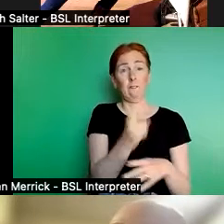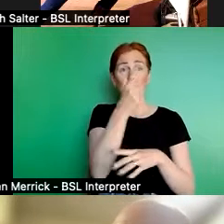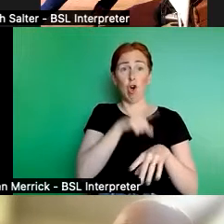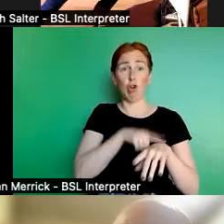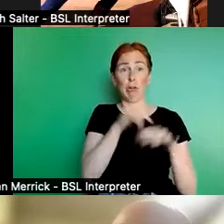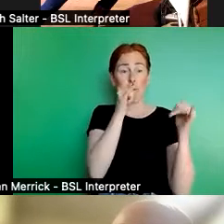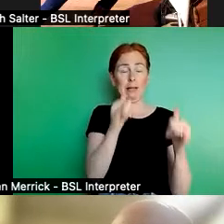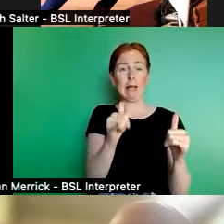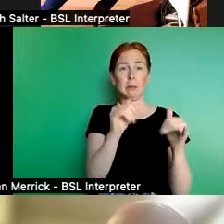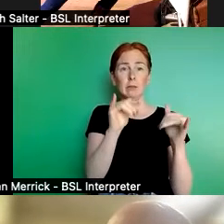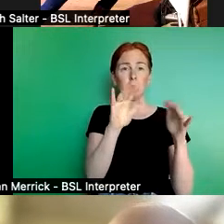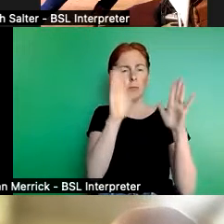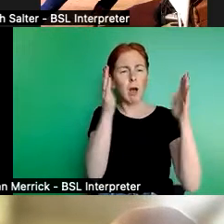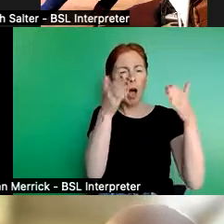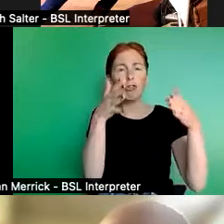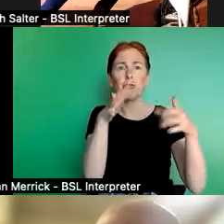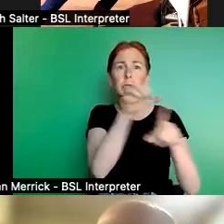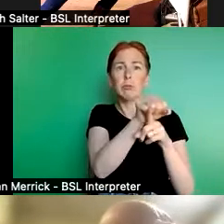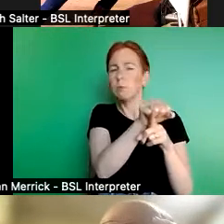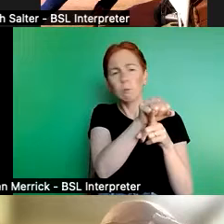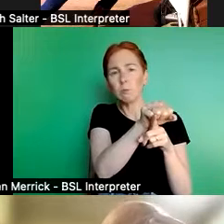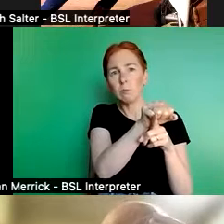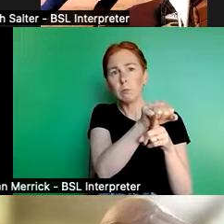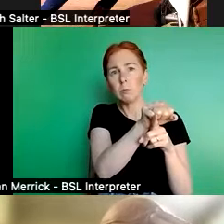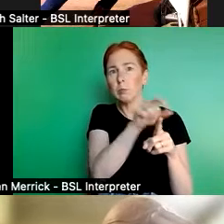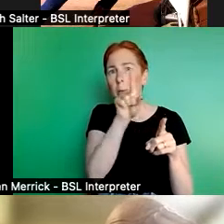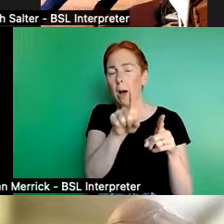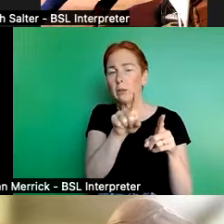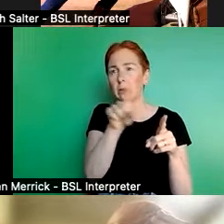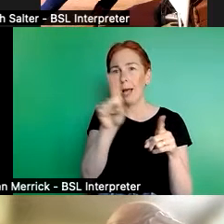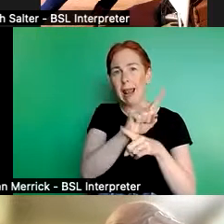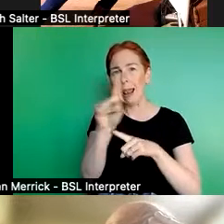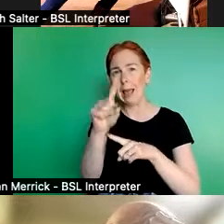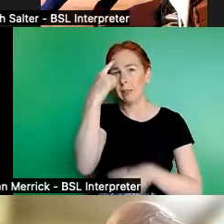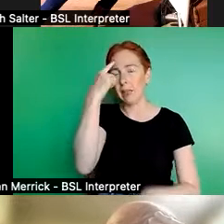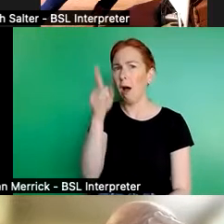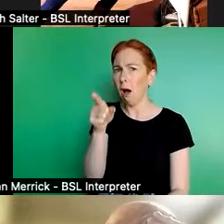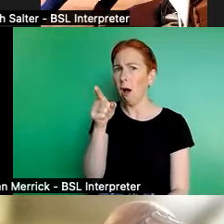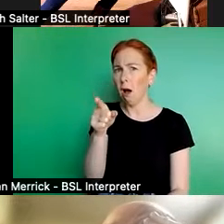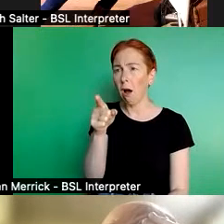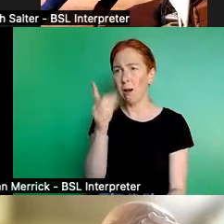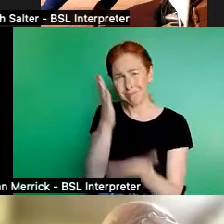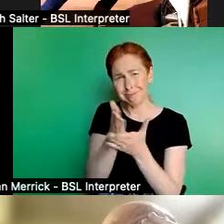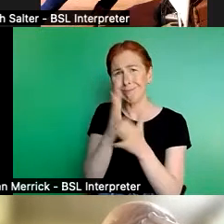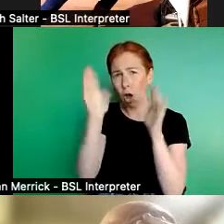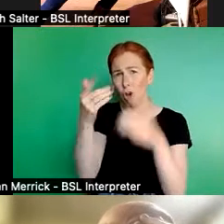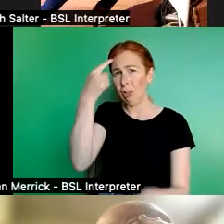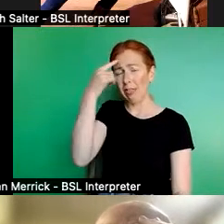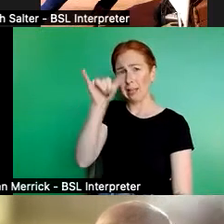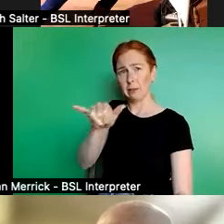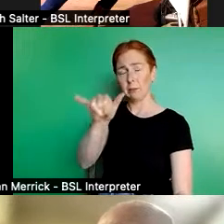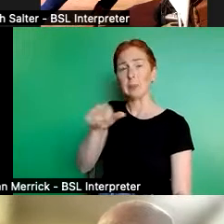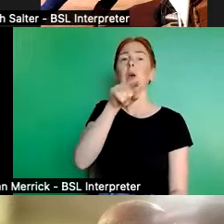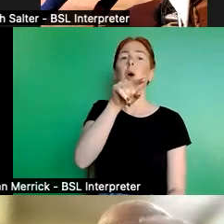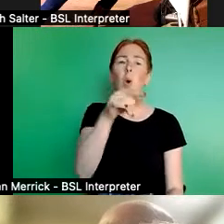Great question. And so you can imagine a scenario where your child has Usher 2